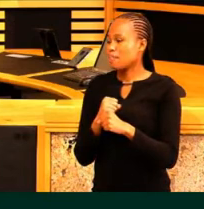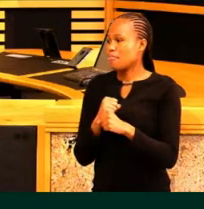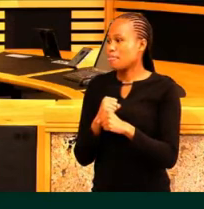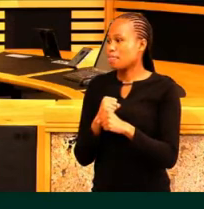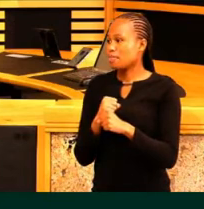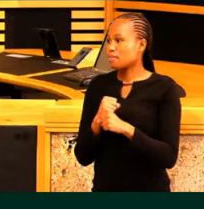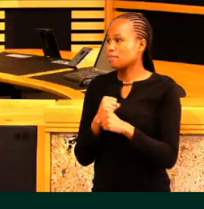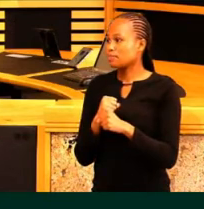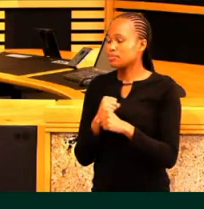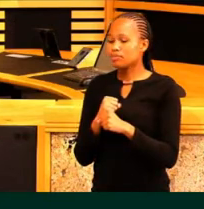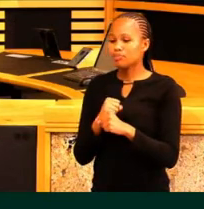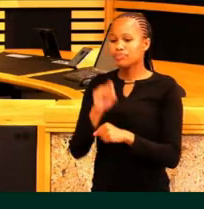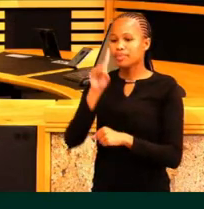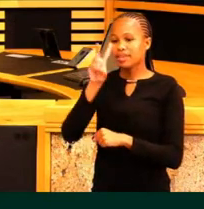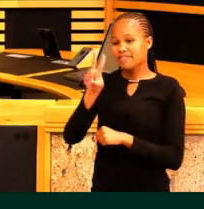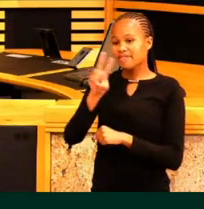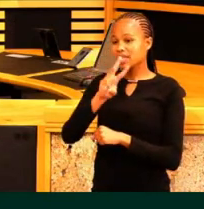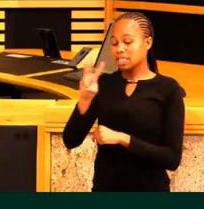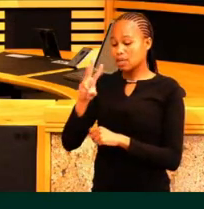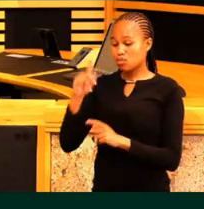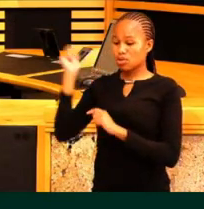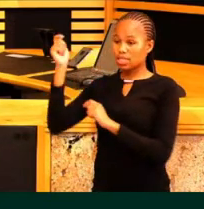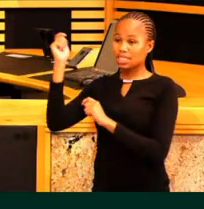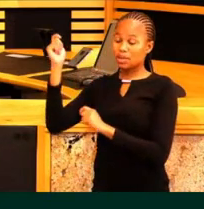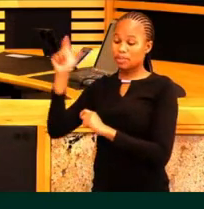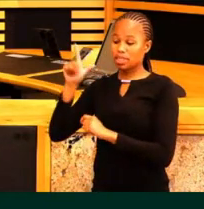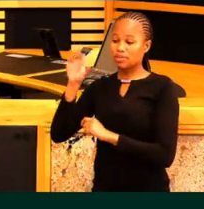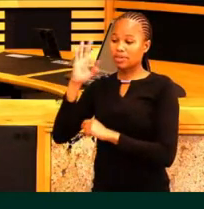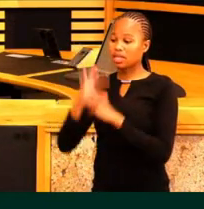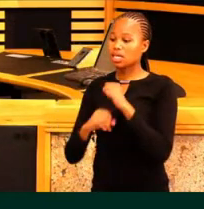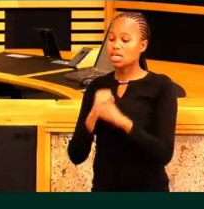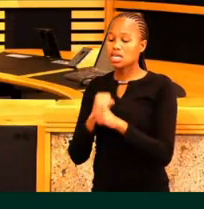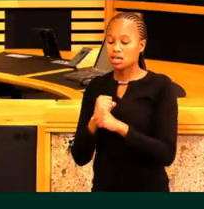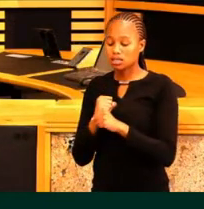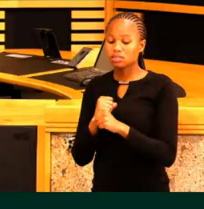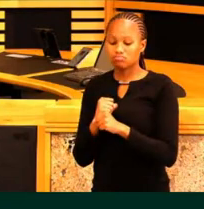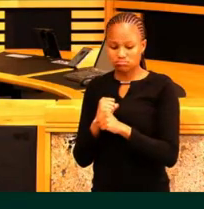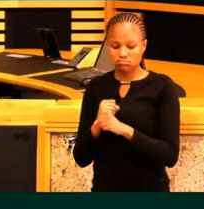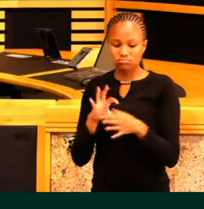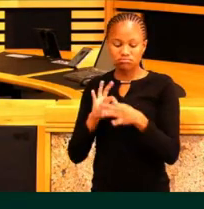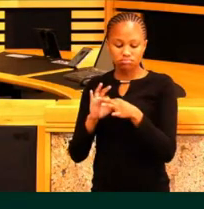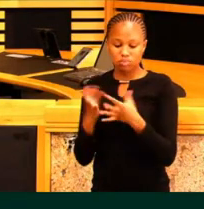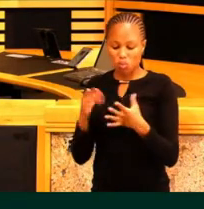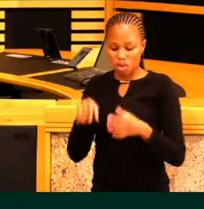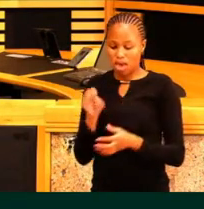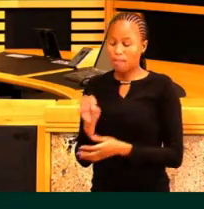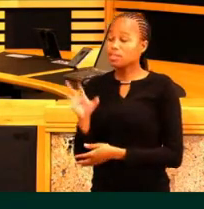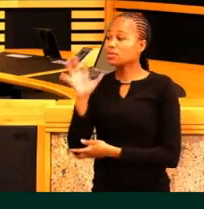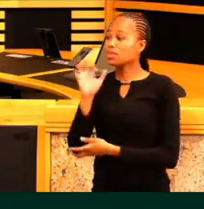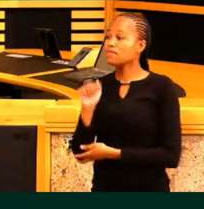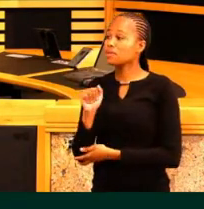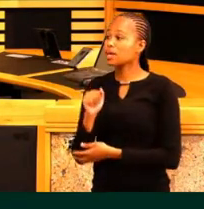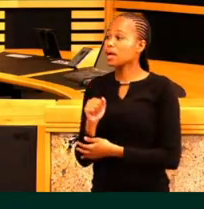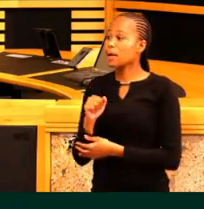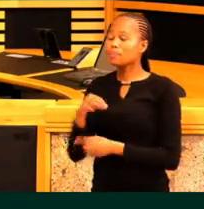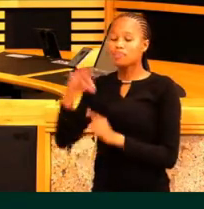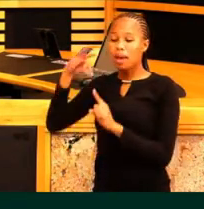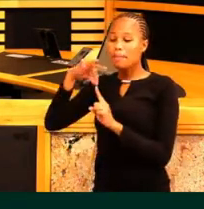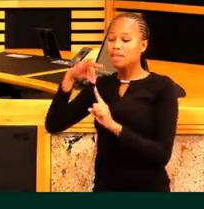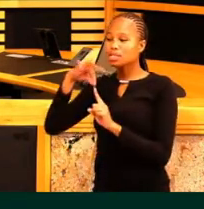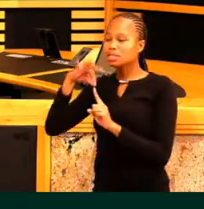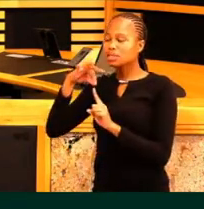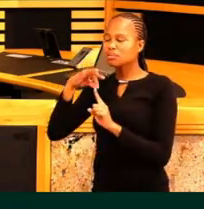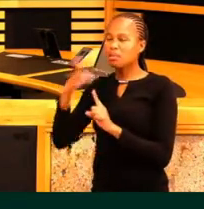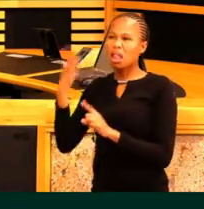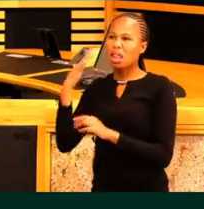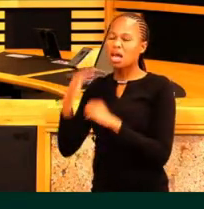Volkswagen this year was celebrating 73 years operating here in South Africa Mercedes-Benz a